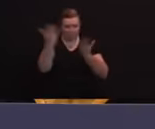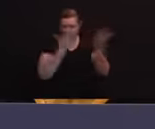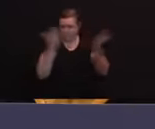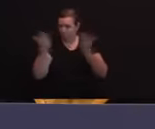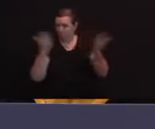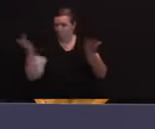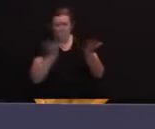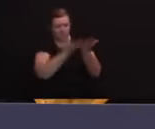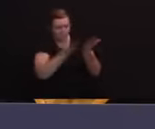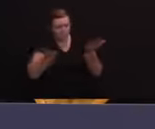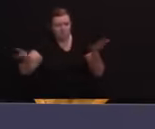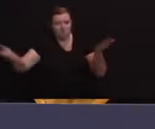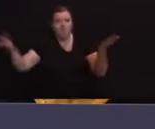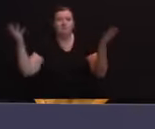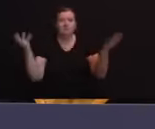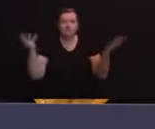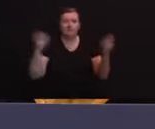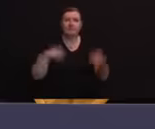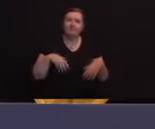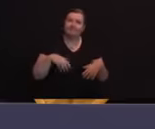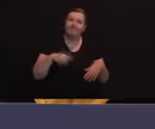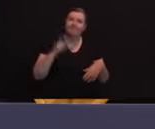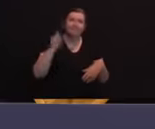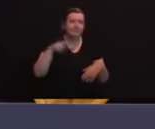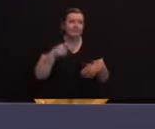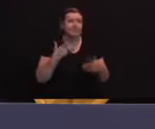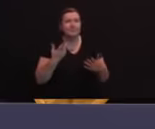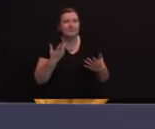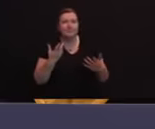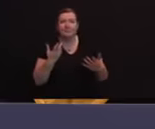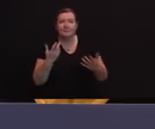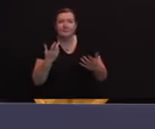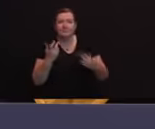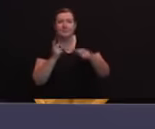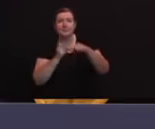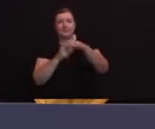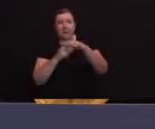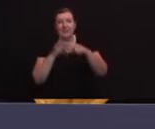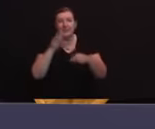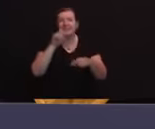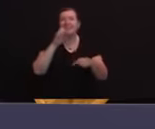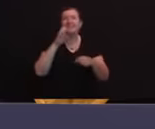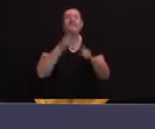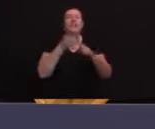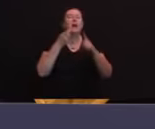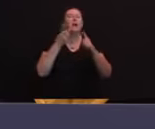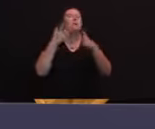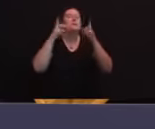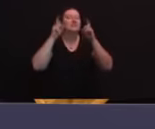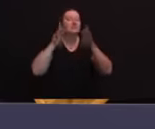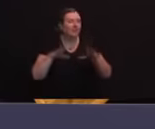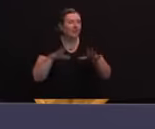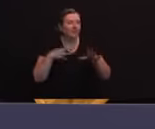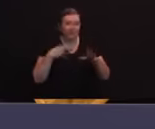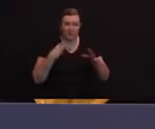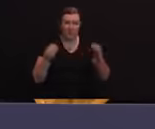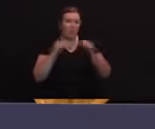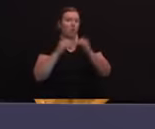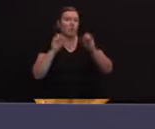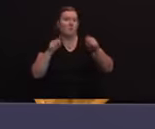you've got that question of the denominator and the fact that we have a lot more testing capacity today. But